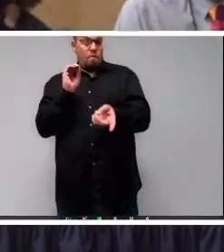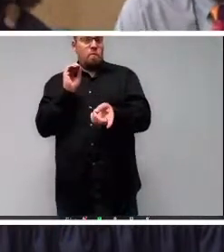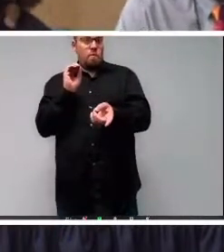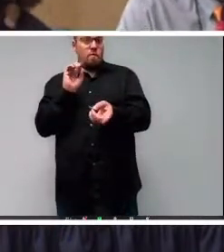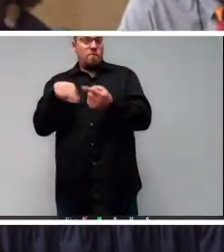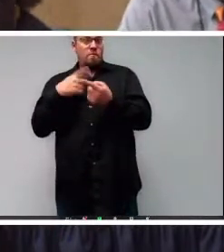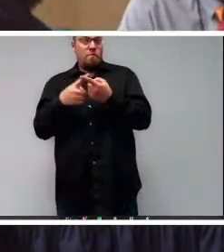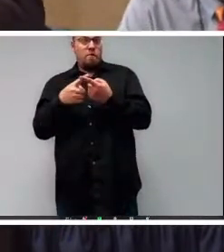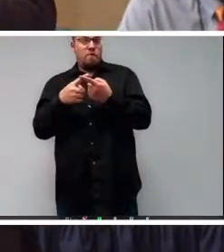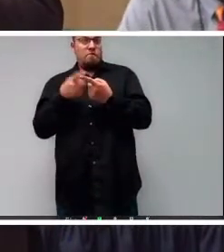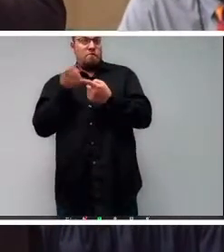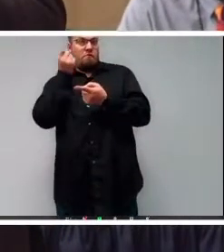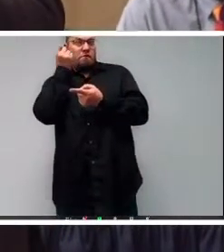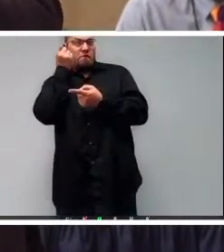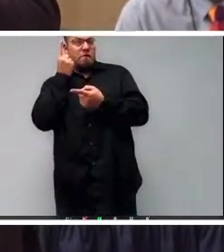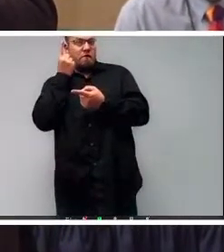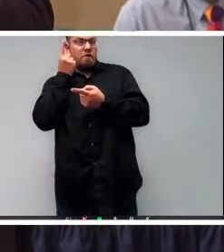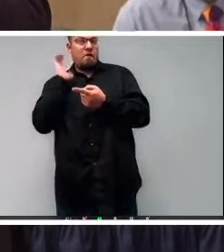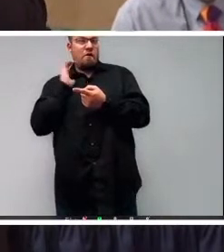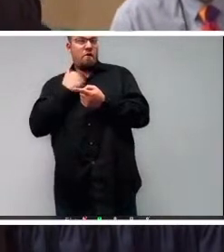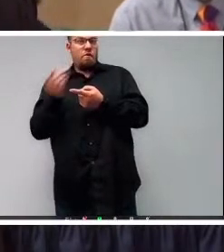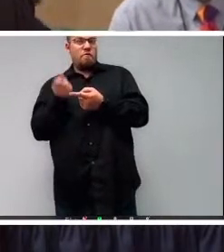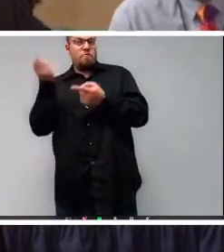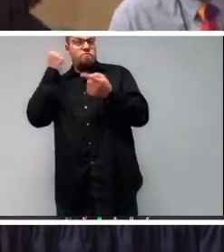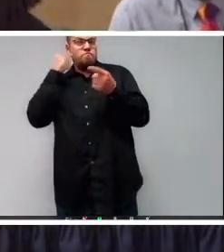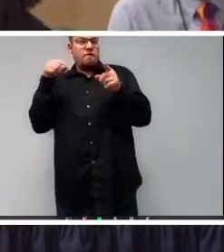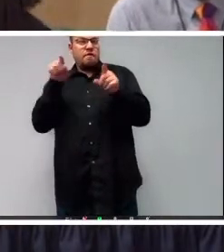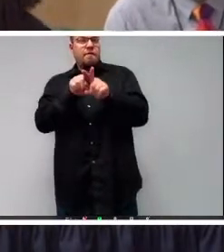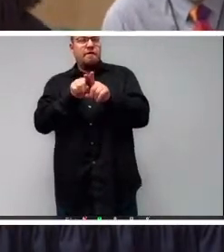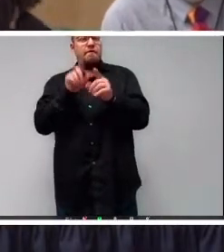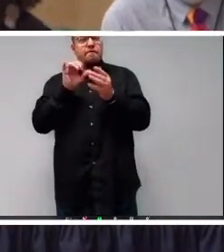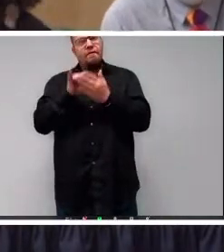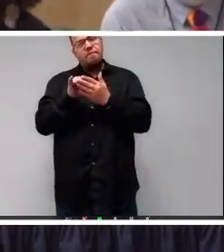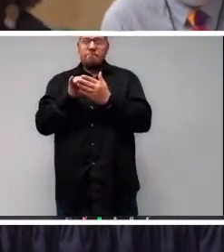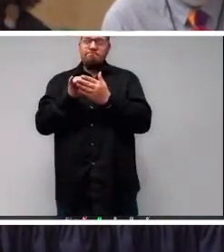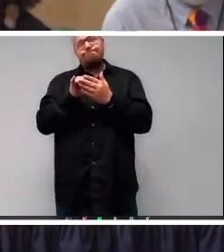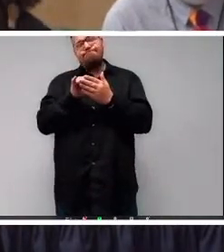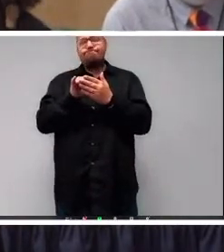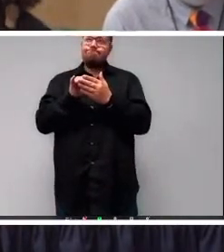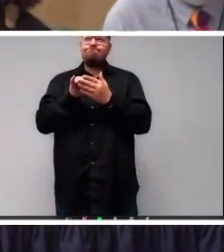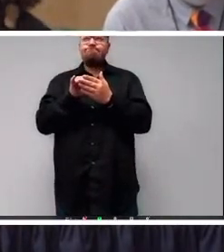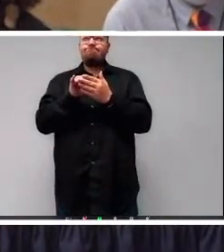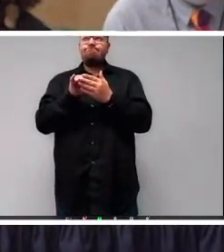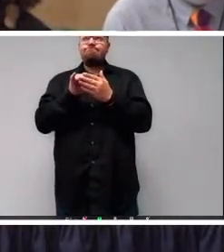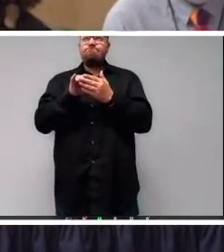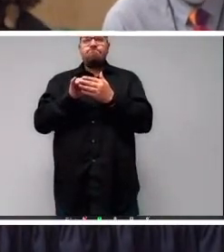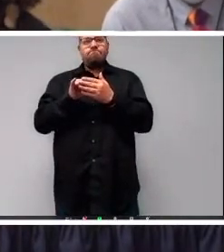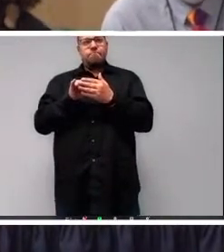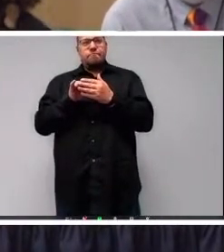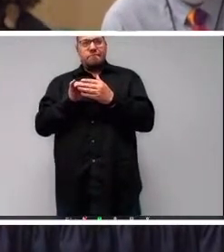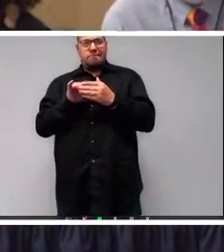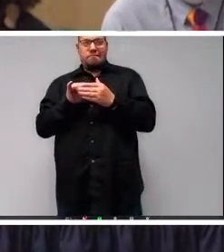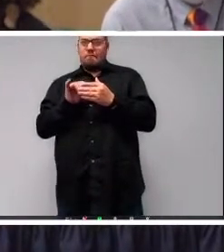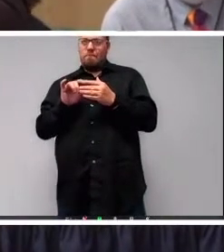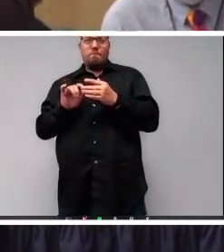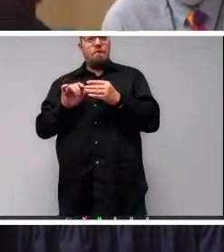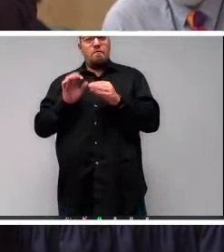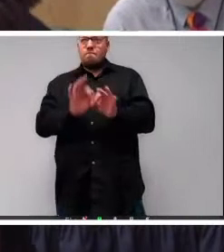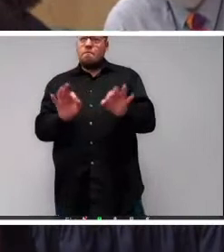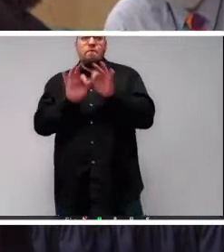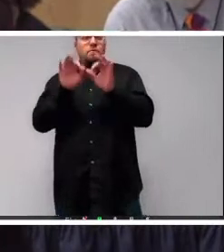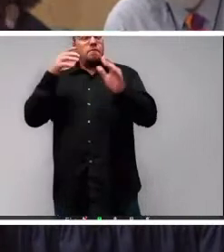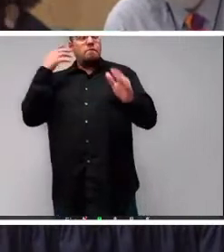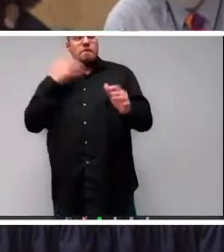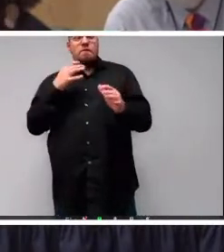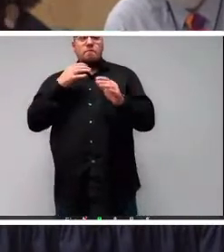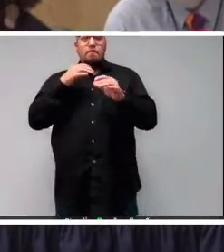of understanding or agreement that was a sort of a pivotal piece of work at the board level. Then we had to get